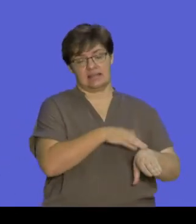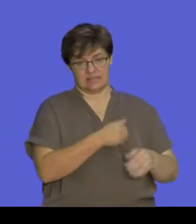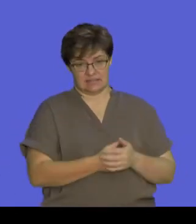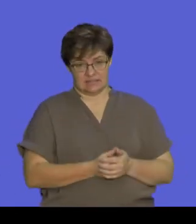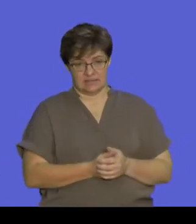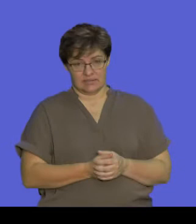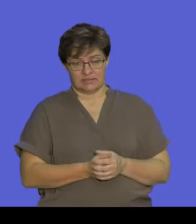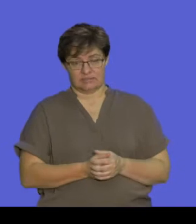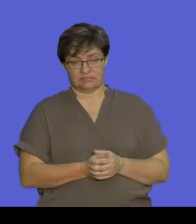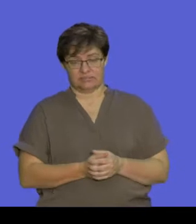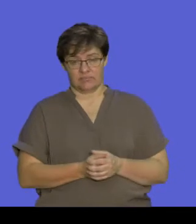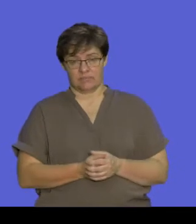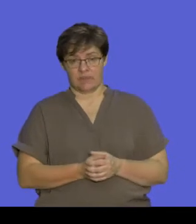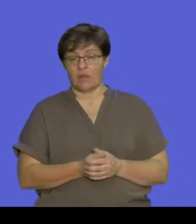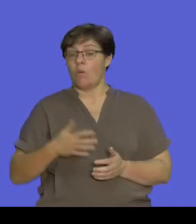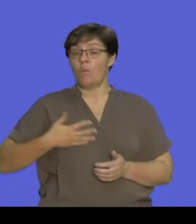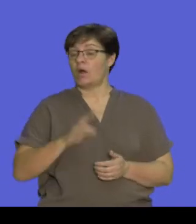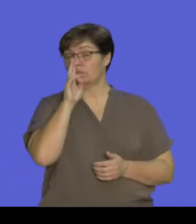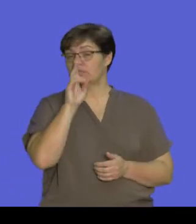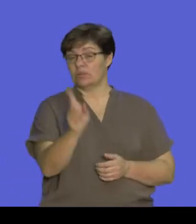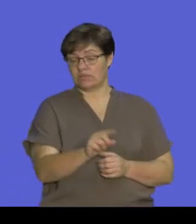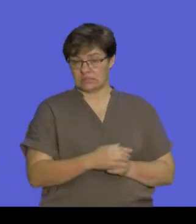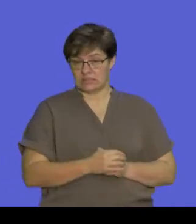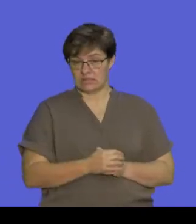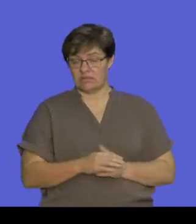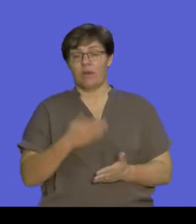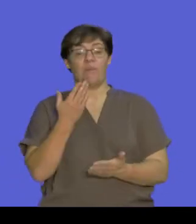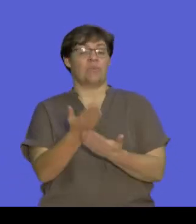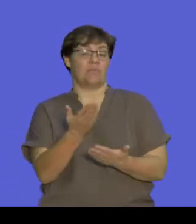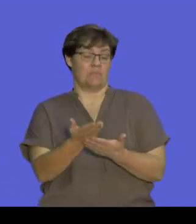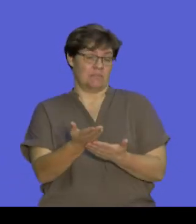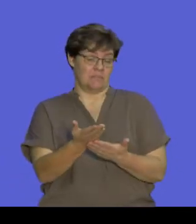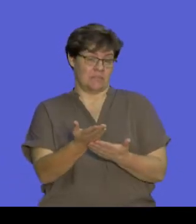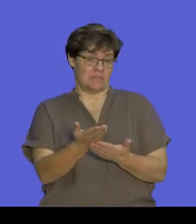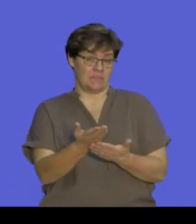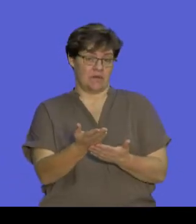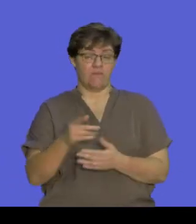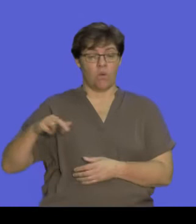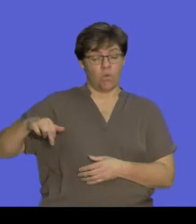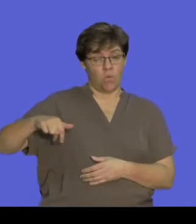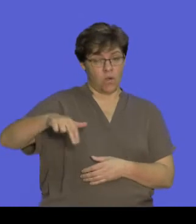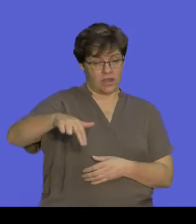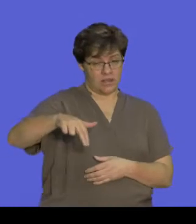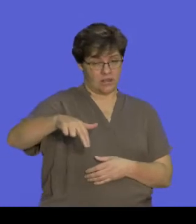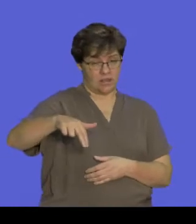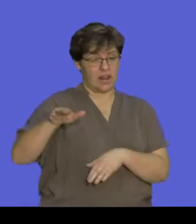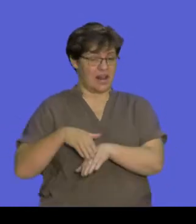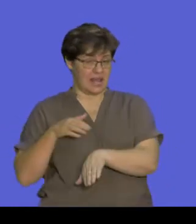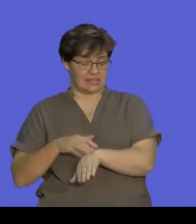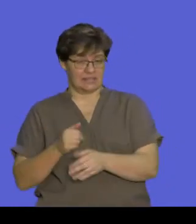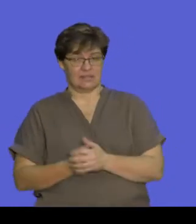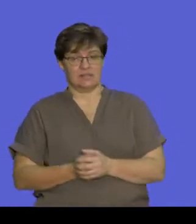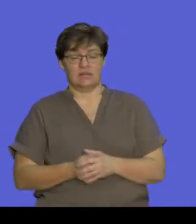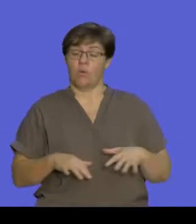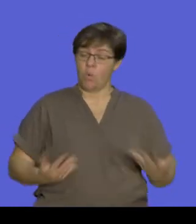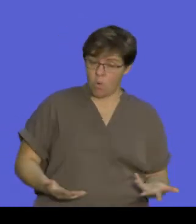so really what we're looking for here is the probability of walking and late,